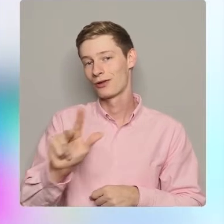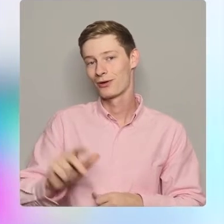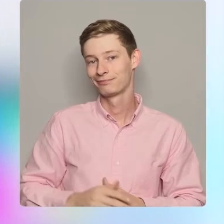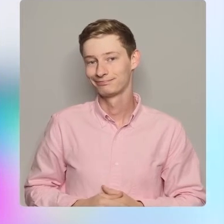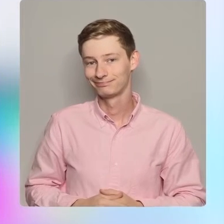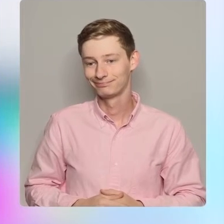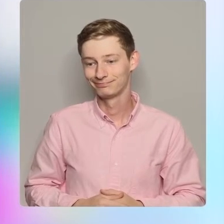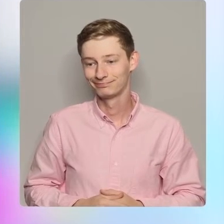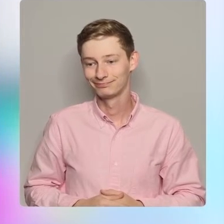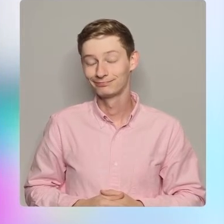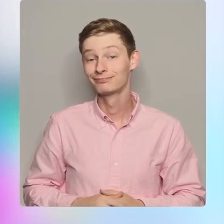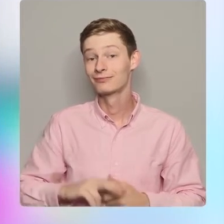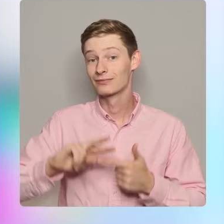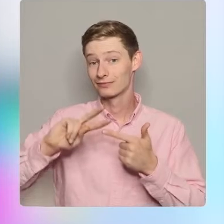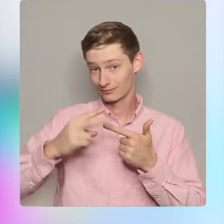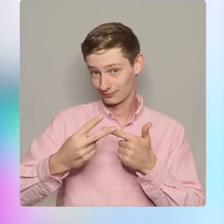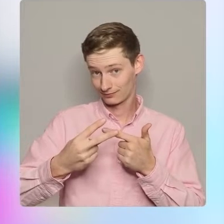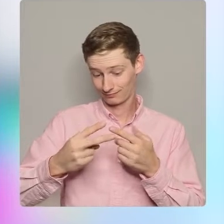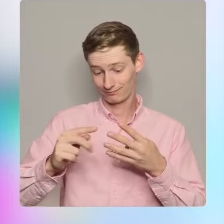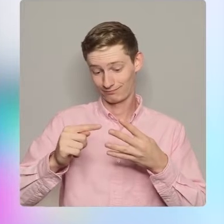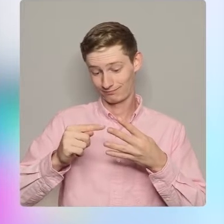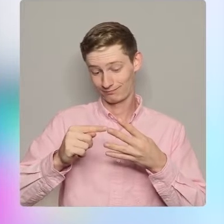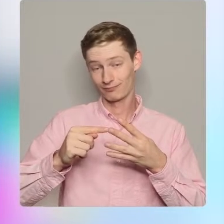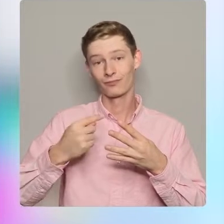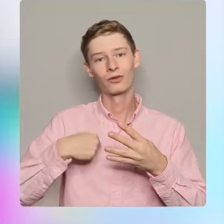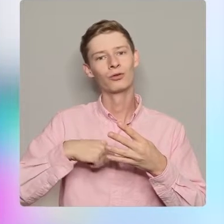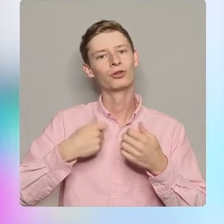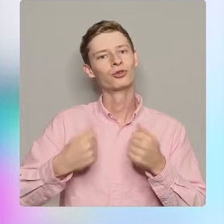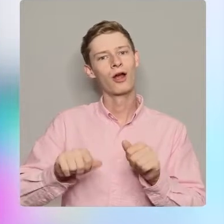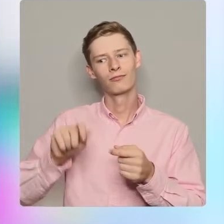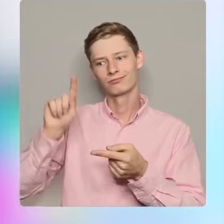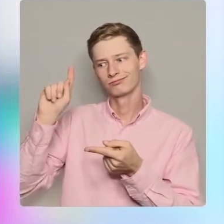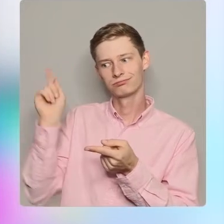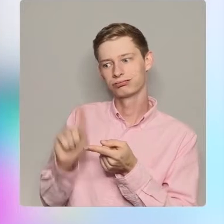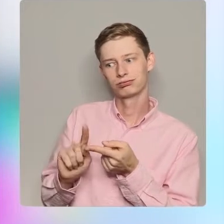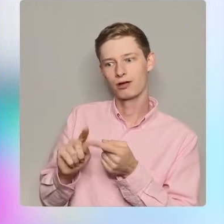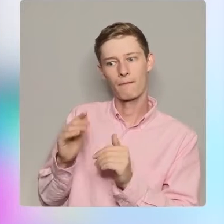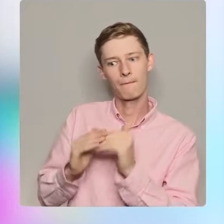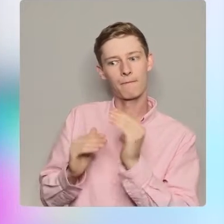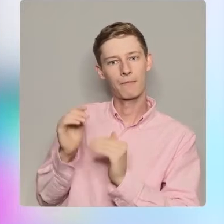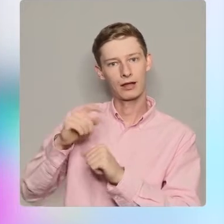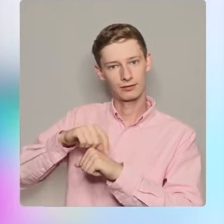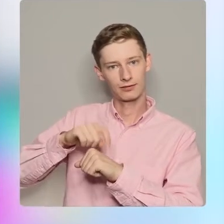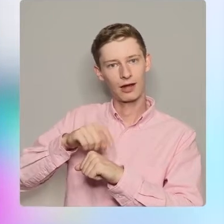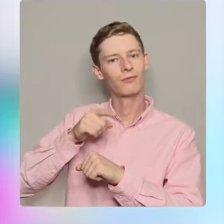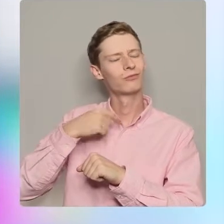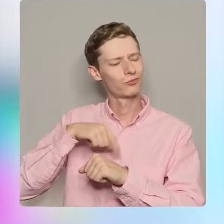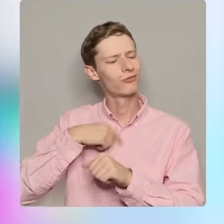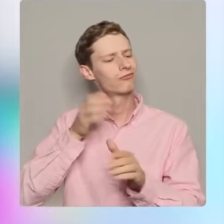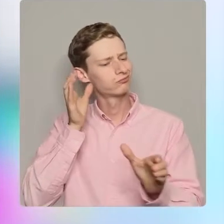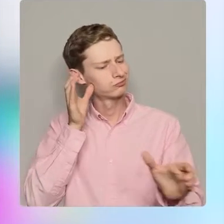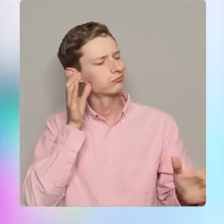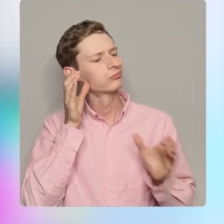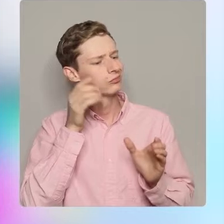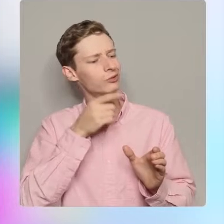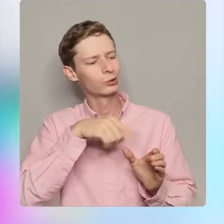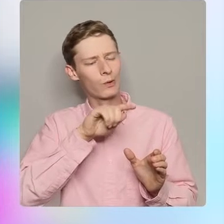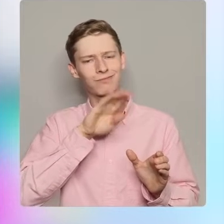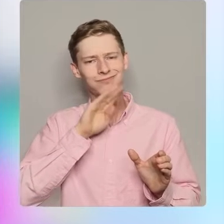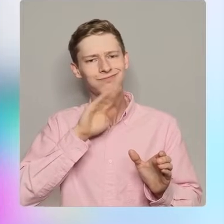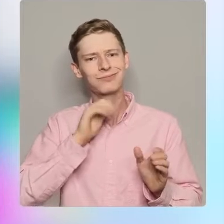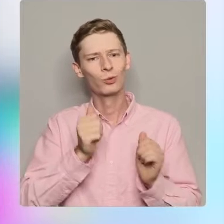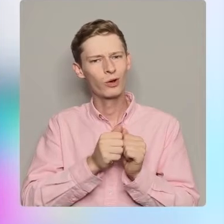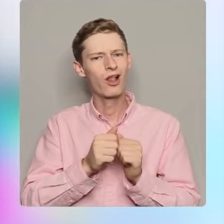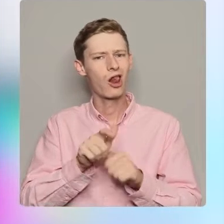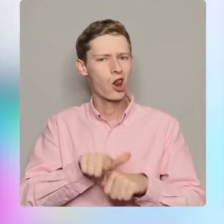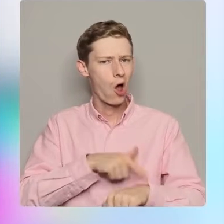You can find out more details on the Developer Center. We are starting with experimental releases and planning